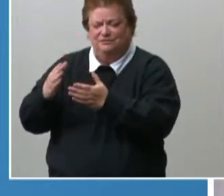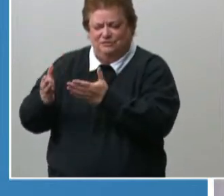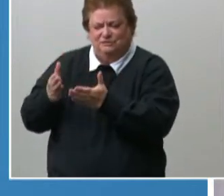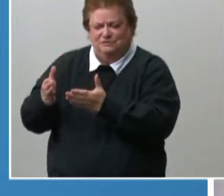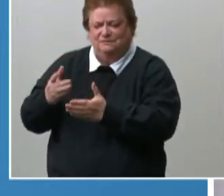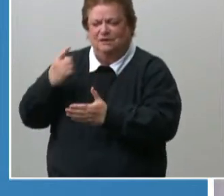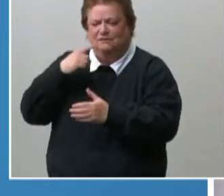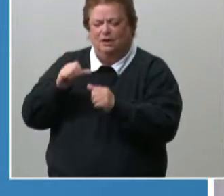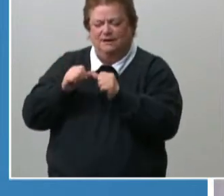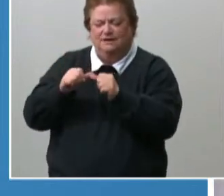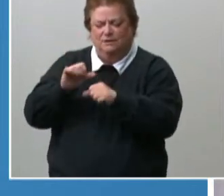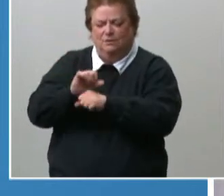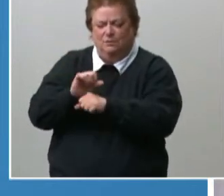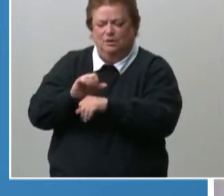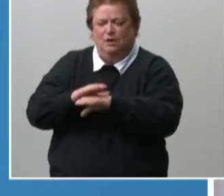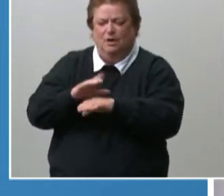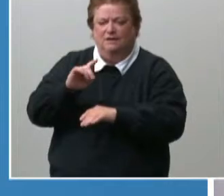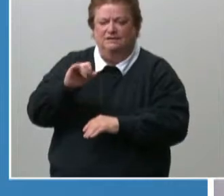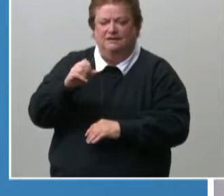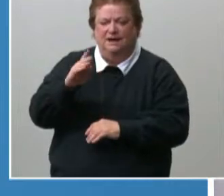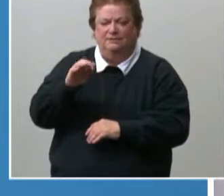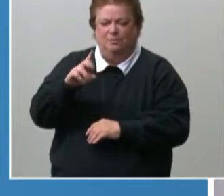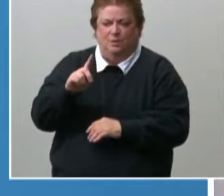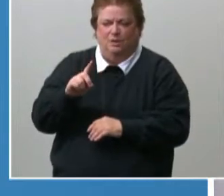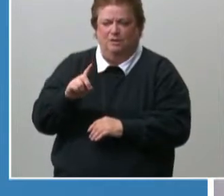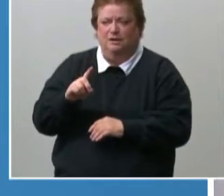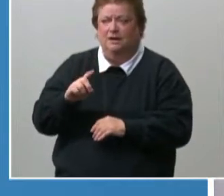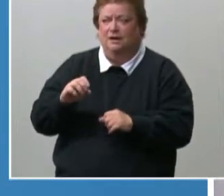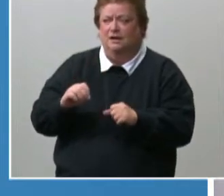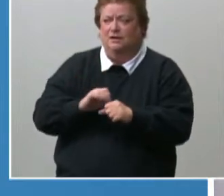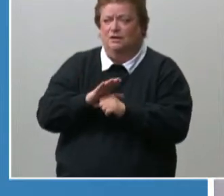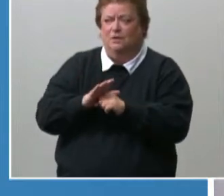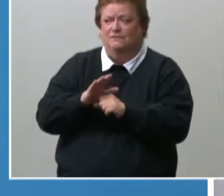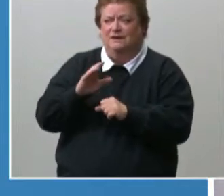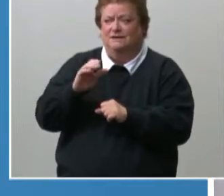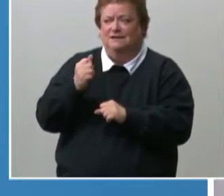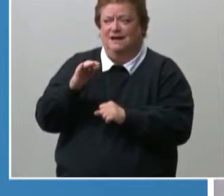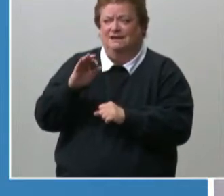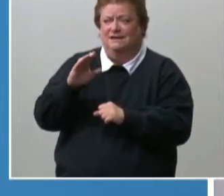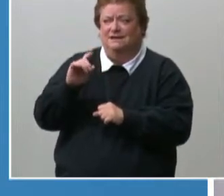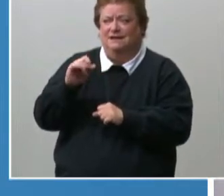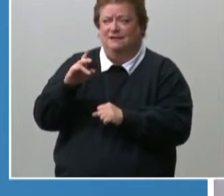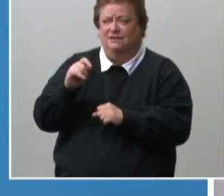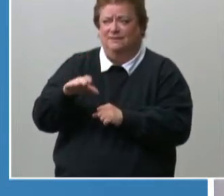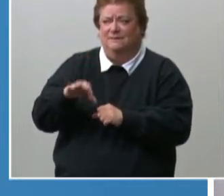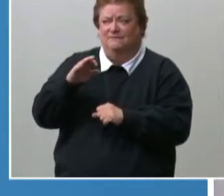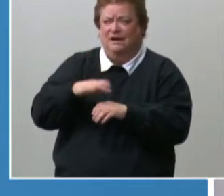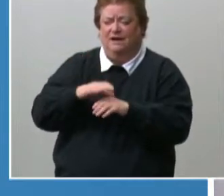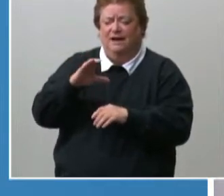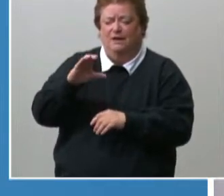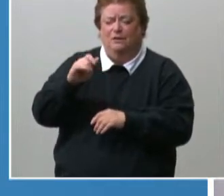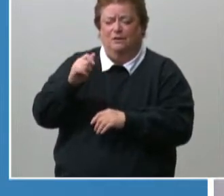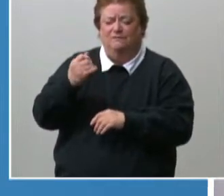their continued work on the dashboard. Our COVID-19 dashboard can be found at